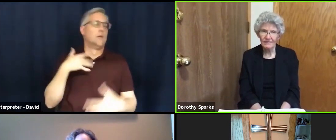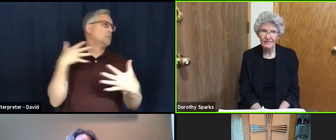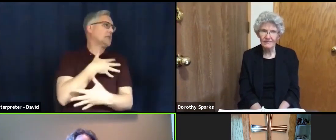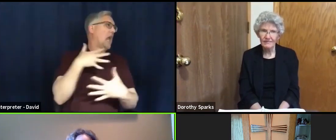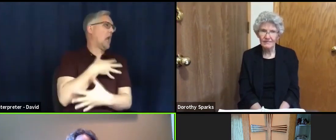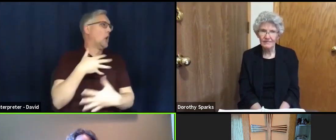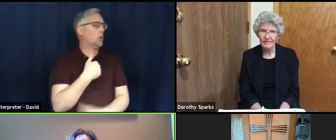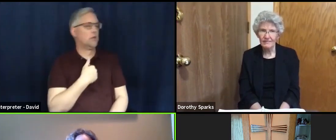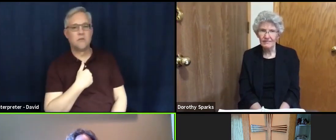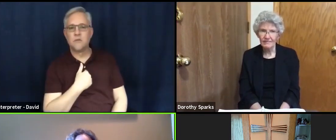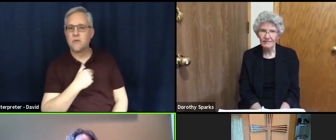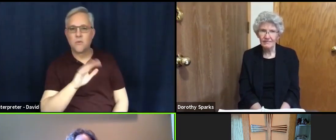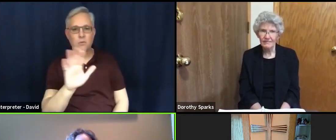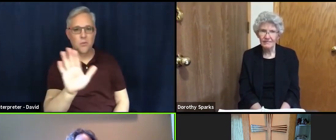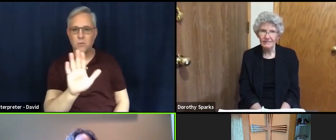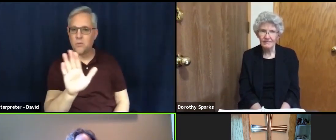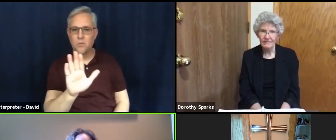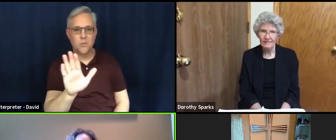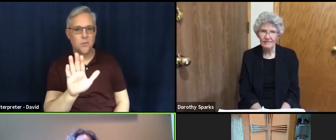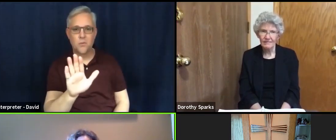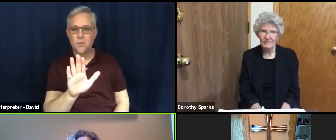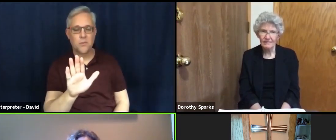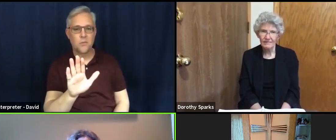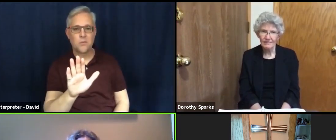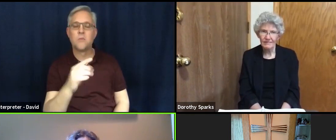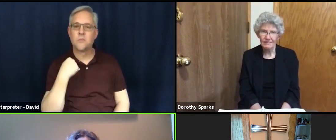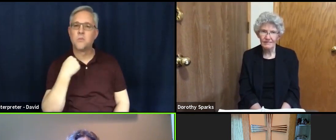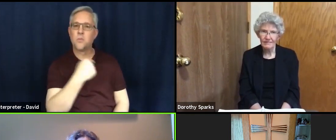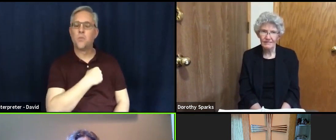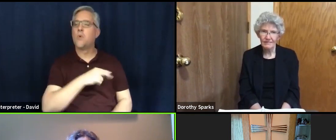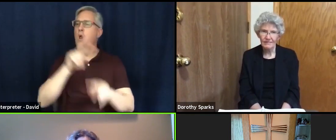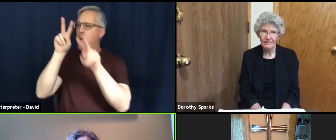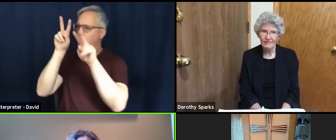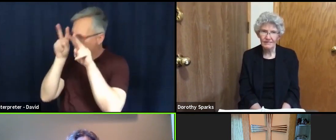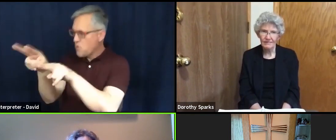We can look and see people,